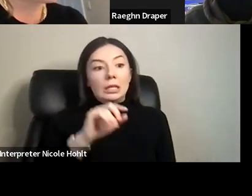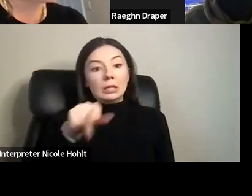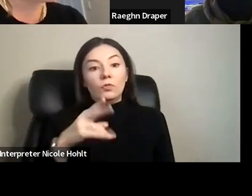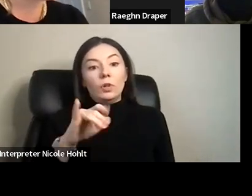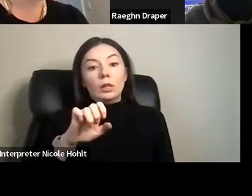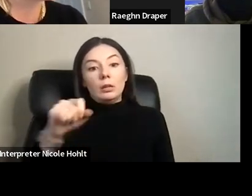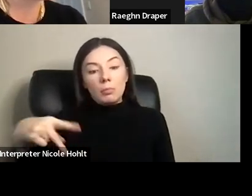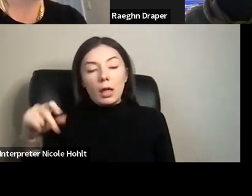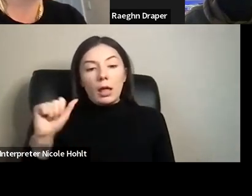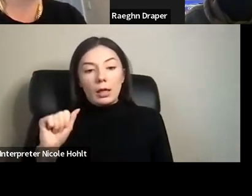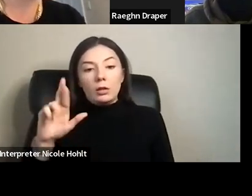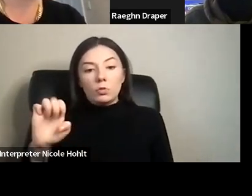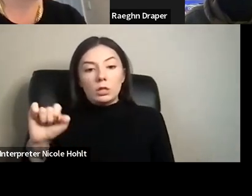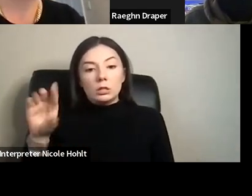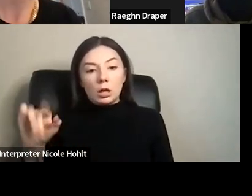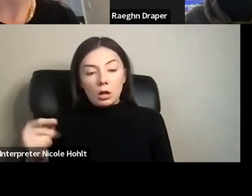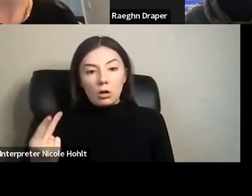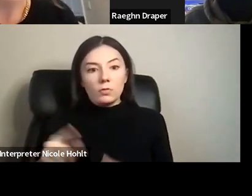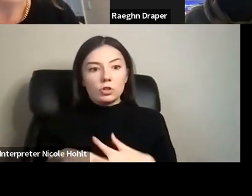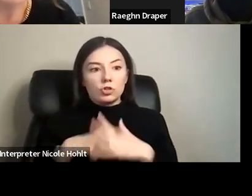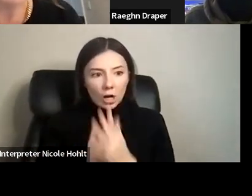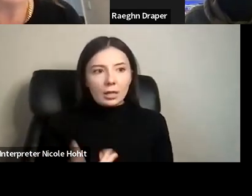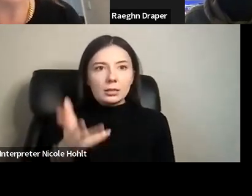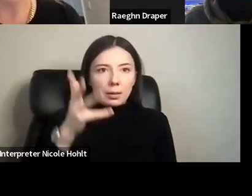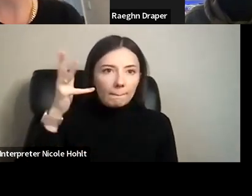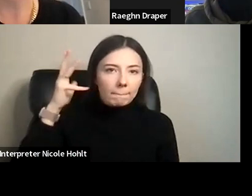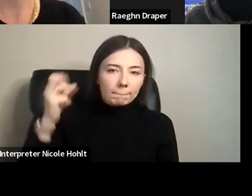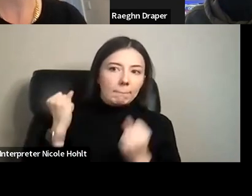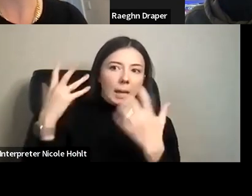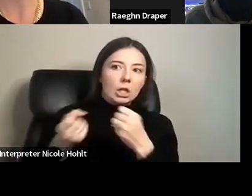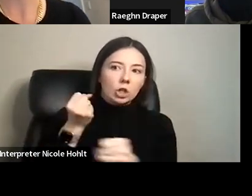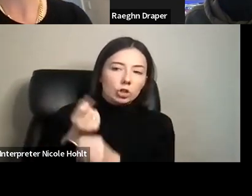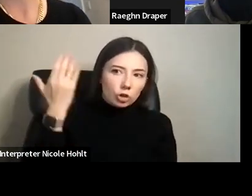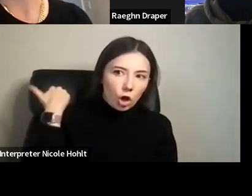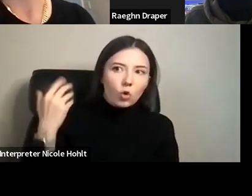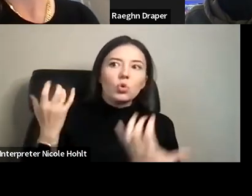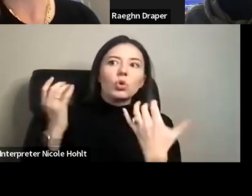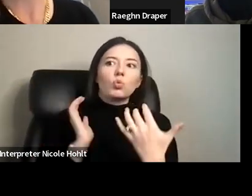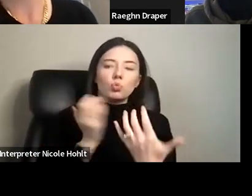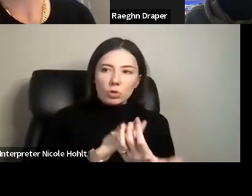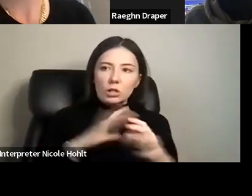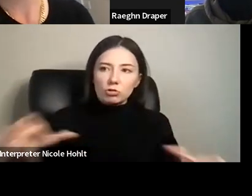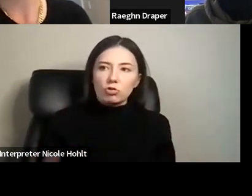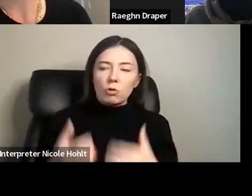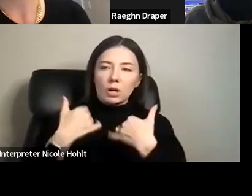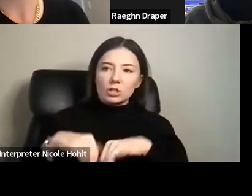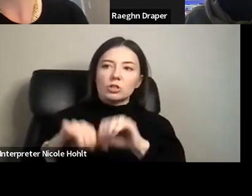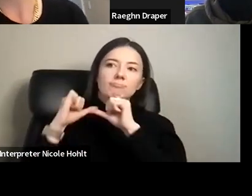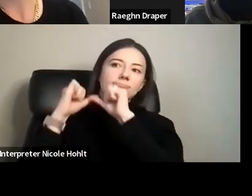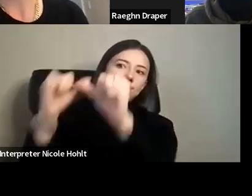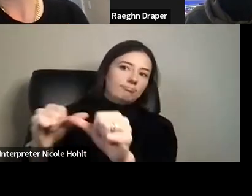And that's the fight that we're in right now, wage justice for workers, tip workers, and restaurant